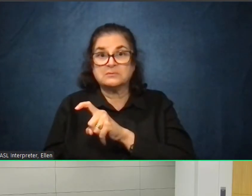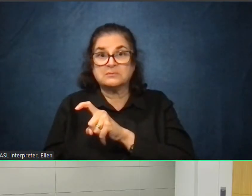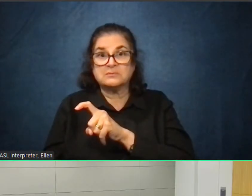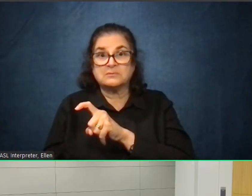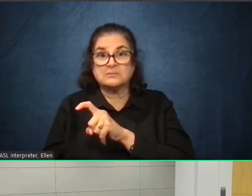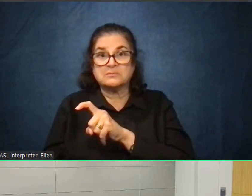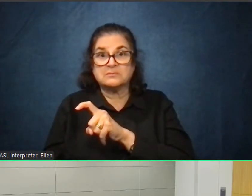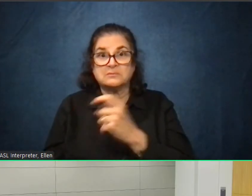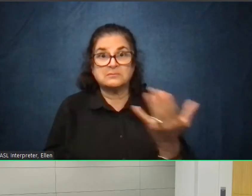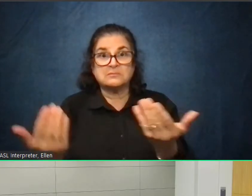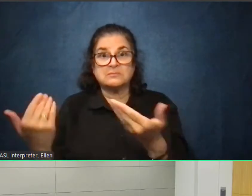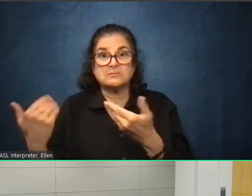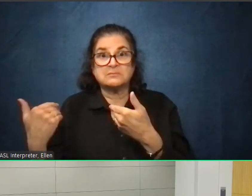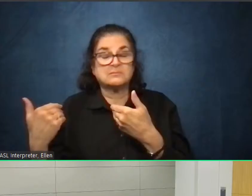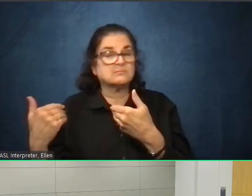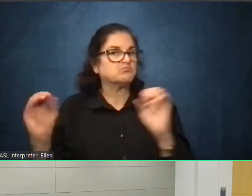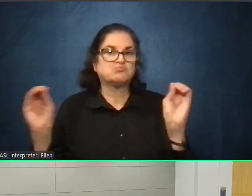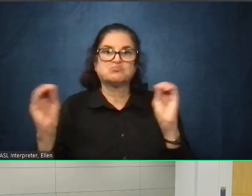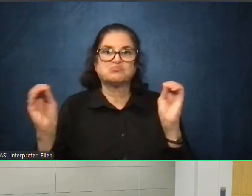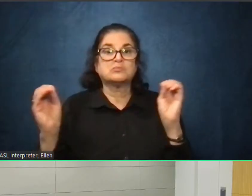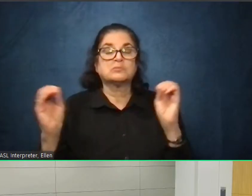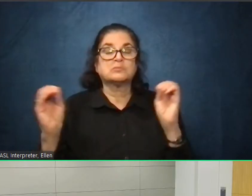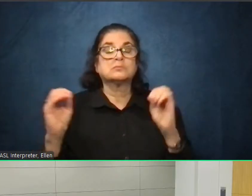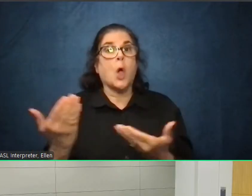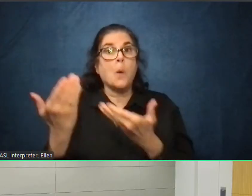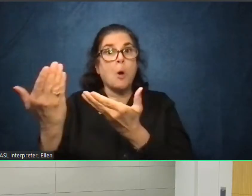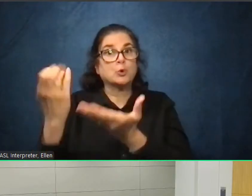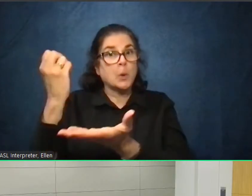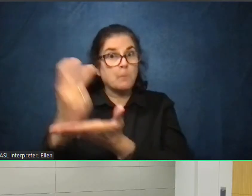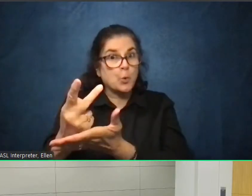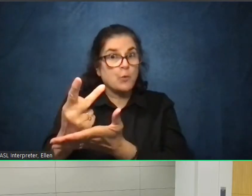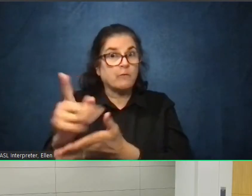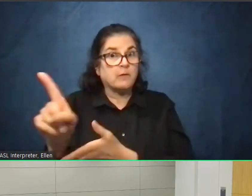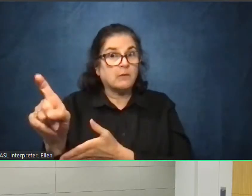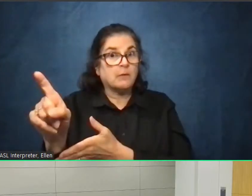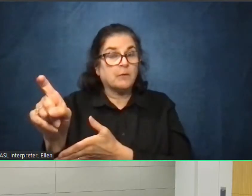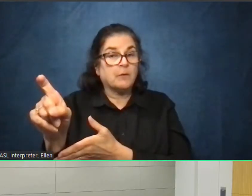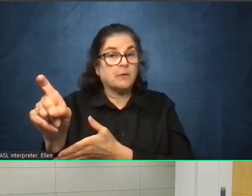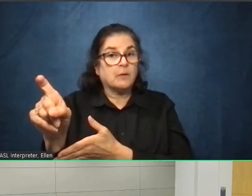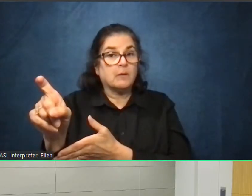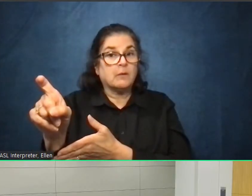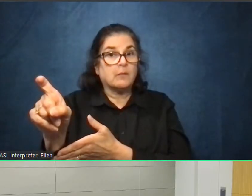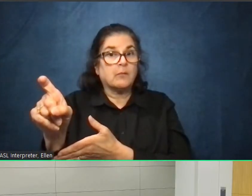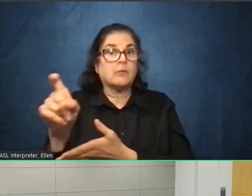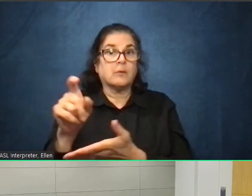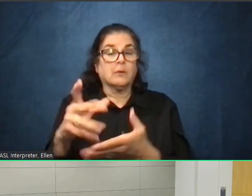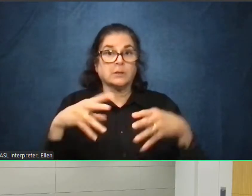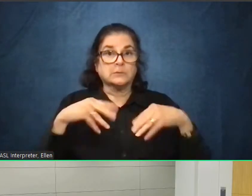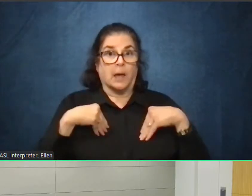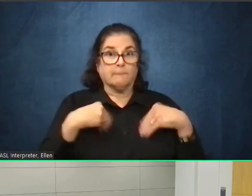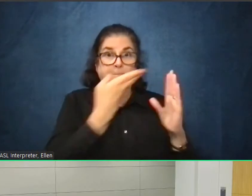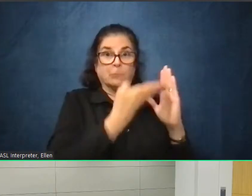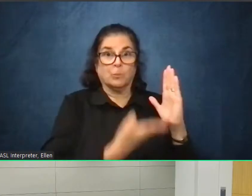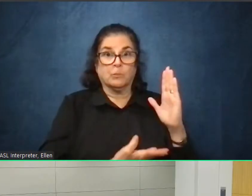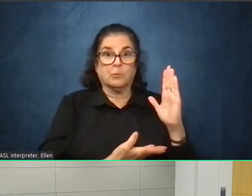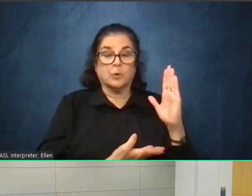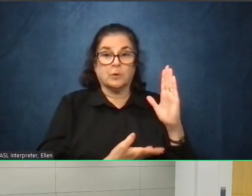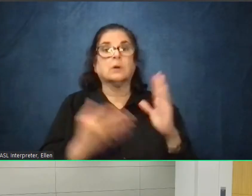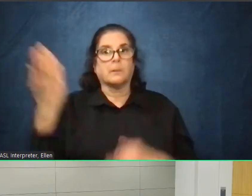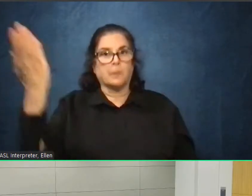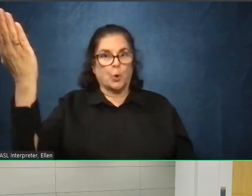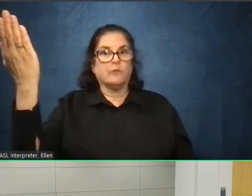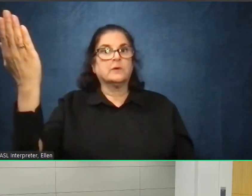Can I have a motion to approve the minutes, either as written? So moved. Sarah moves. Can I have a